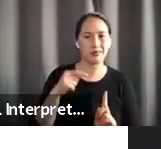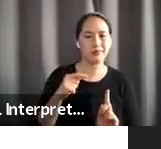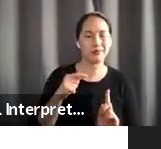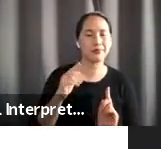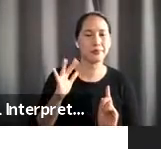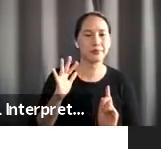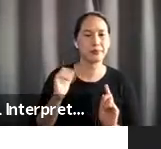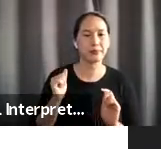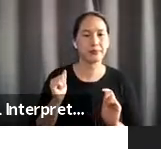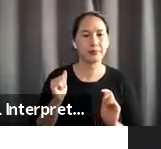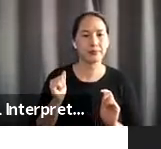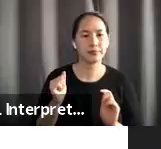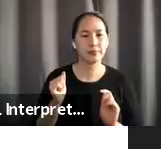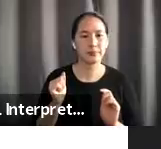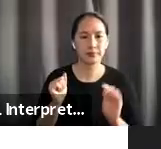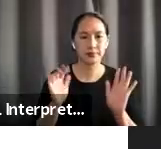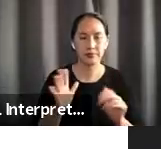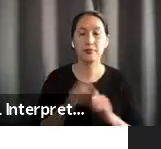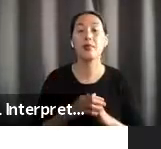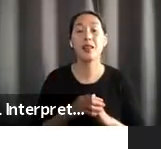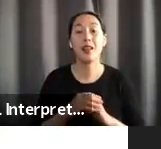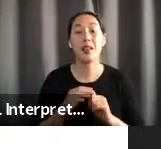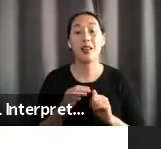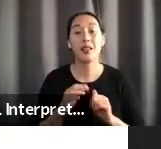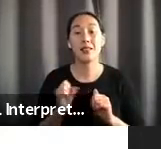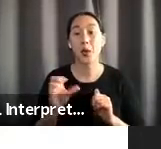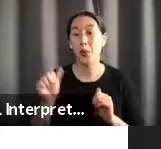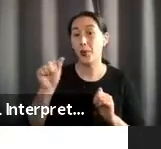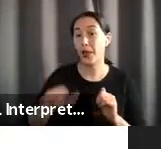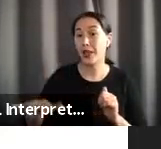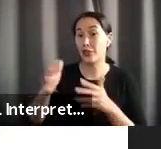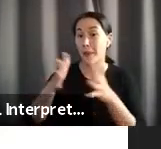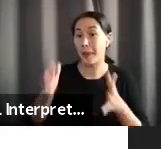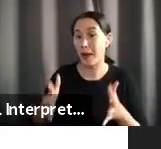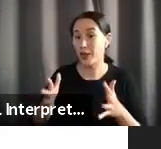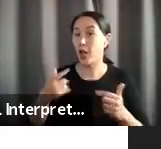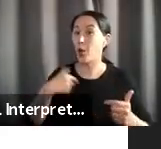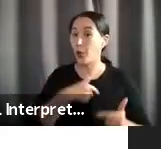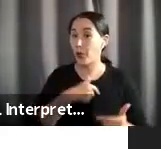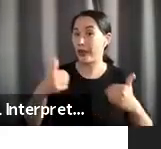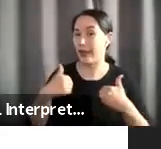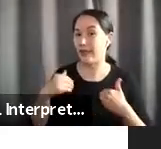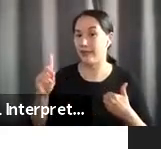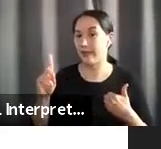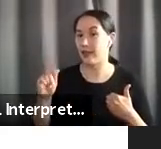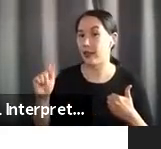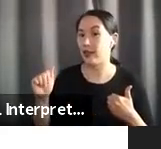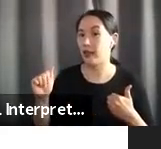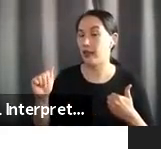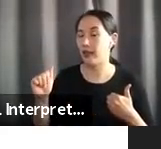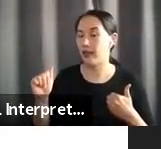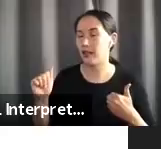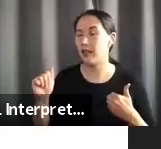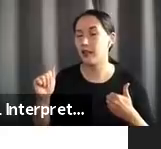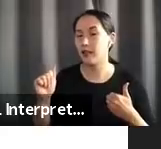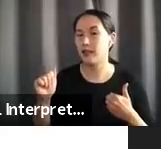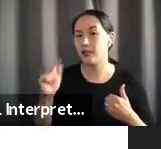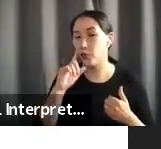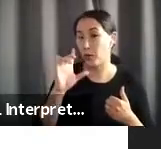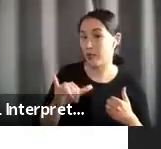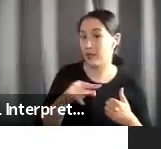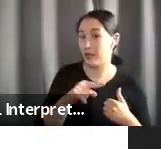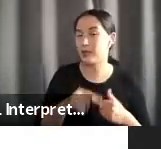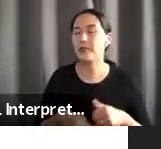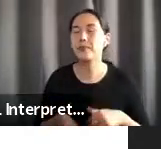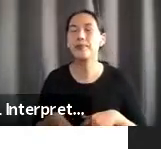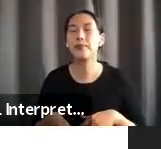So let's talk about some of the data that Asian Americans are creating to do this. So as I said,